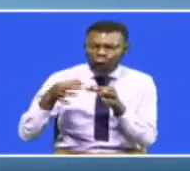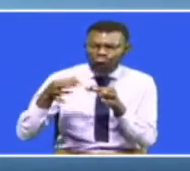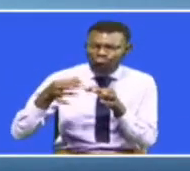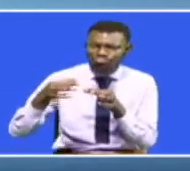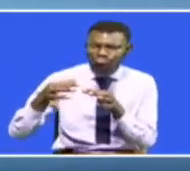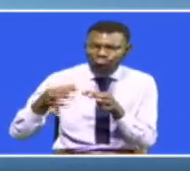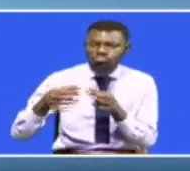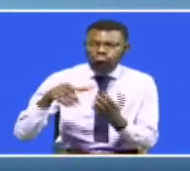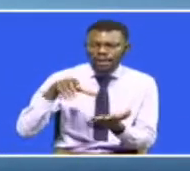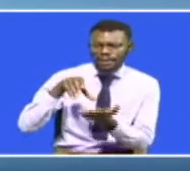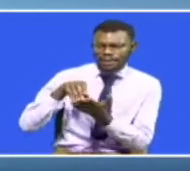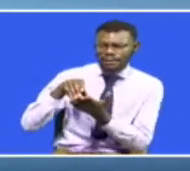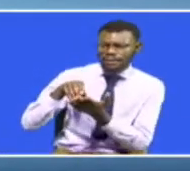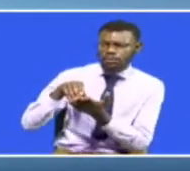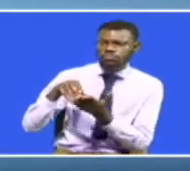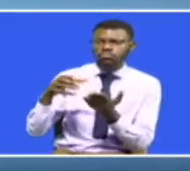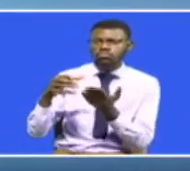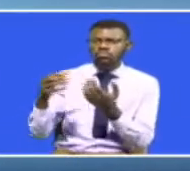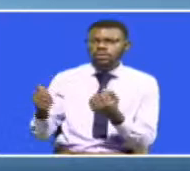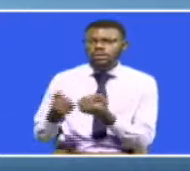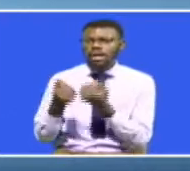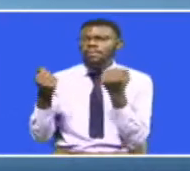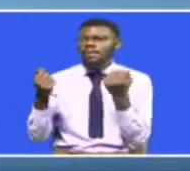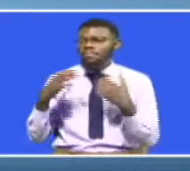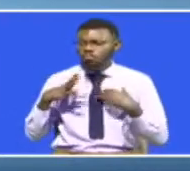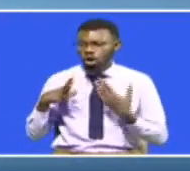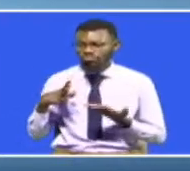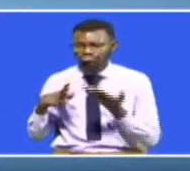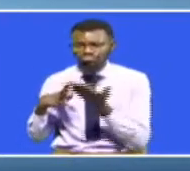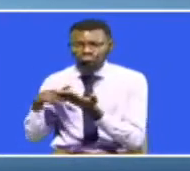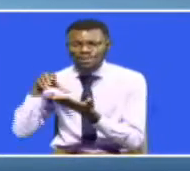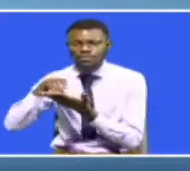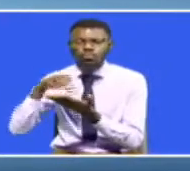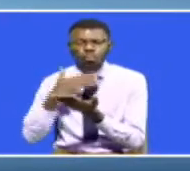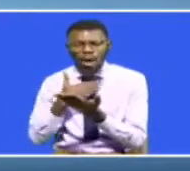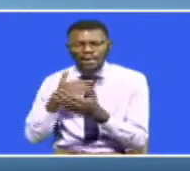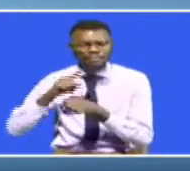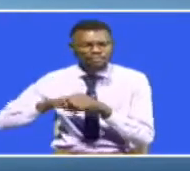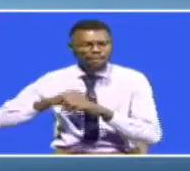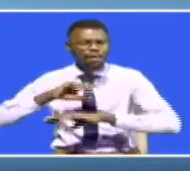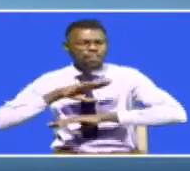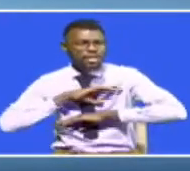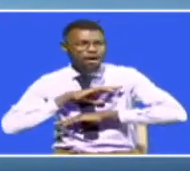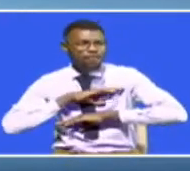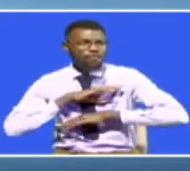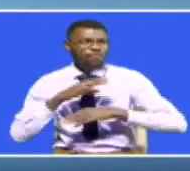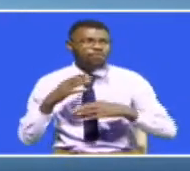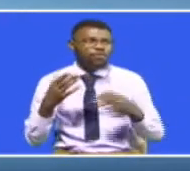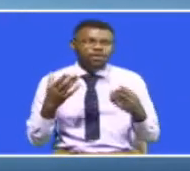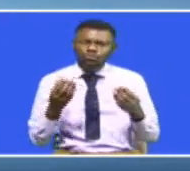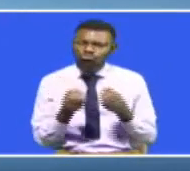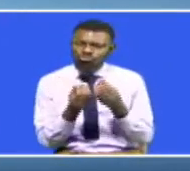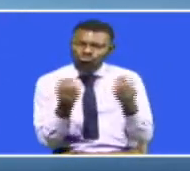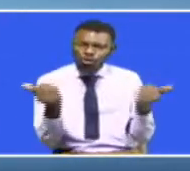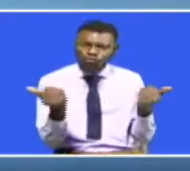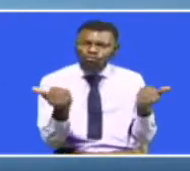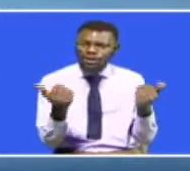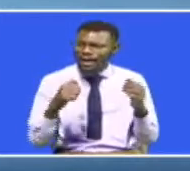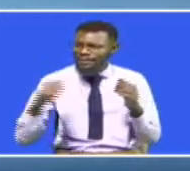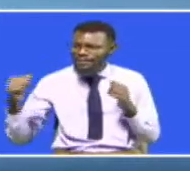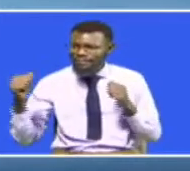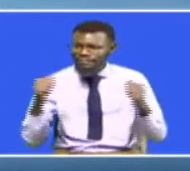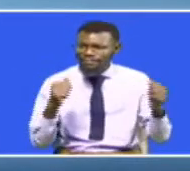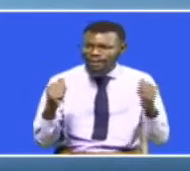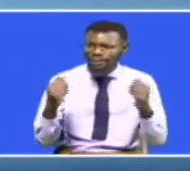cases by the Supreme Court of Kenya to pave the way for enough time for all parties to execute their matters conclusively. Emmanuel